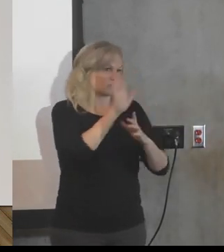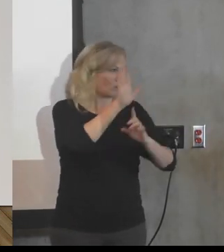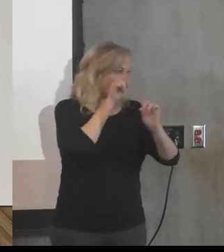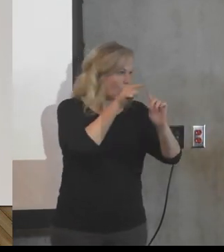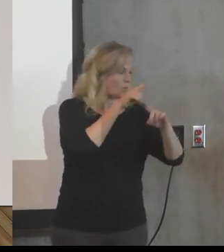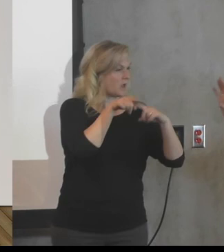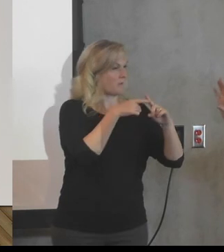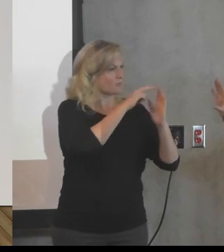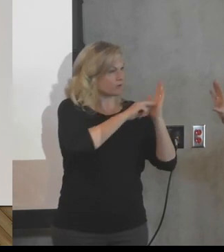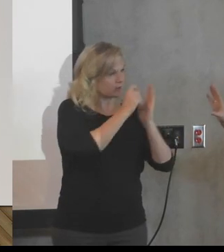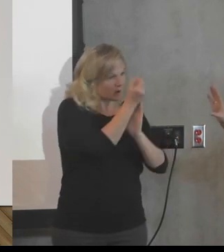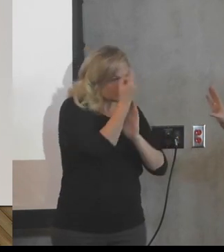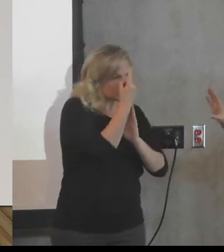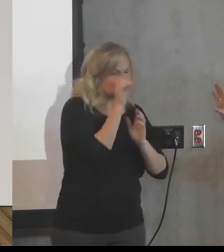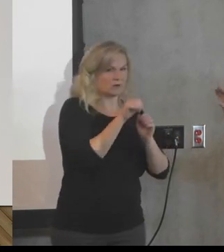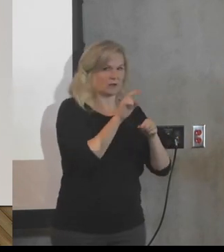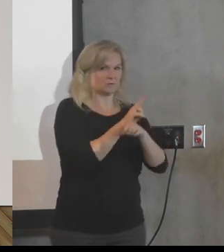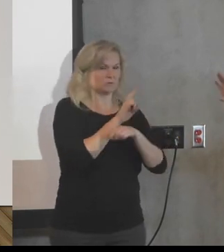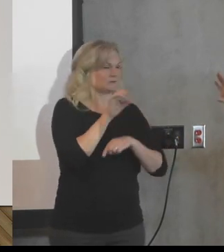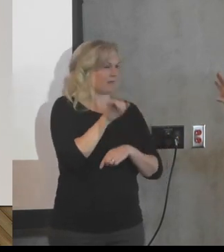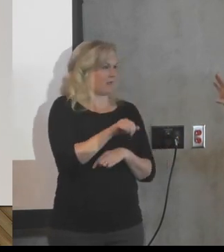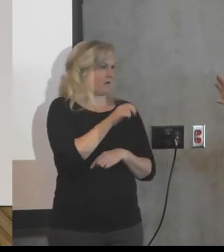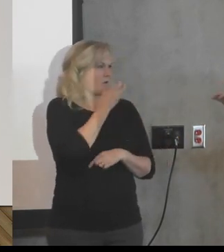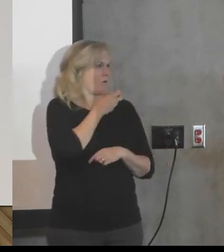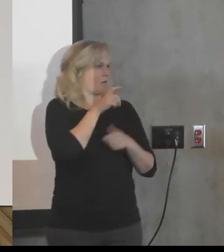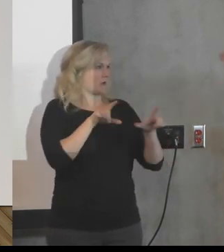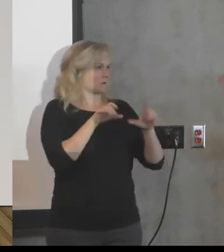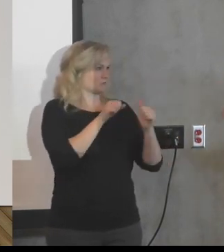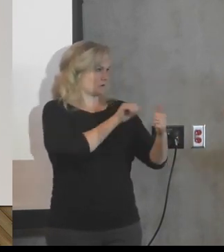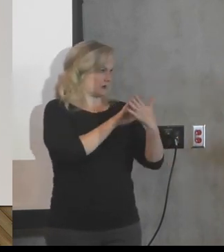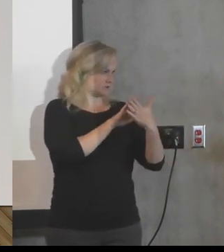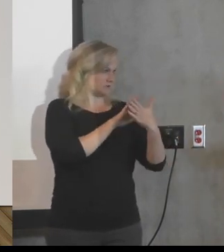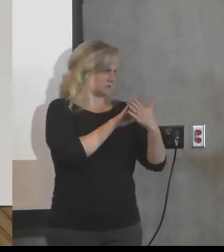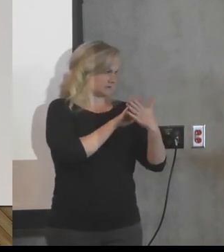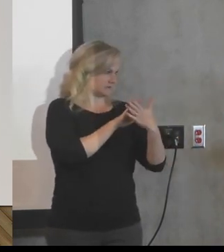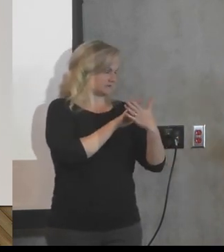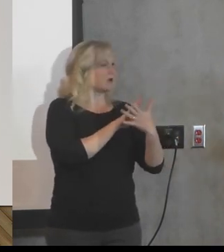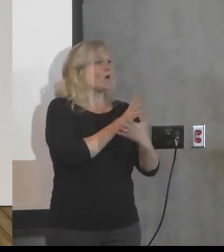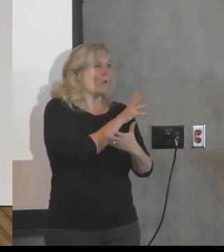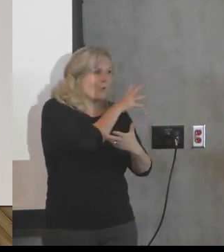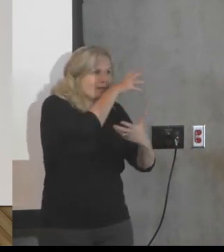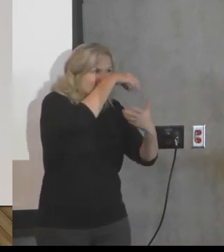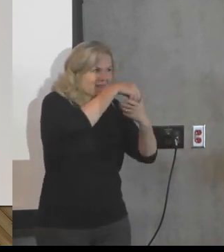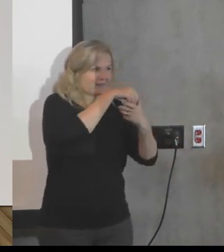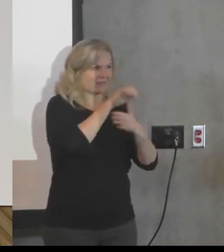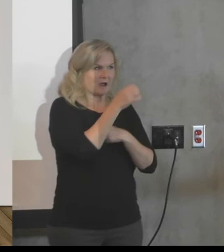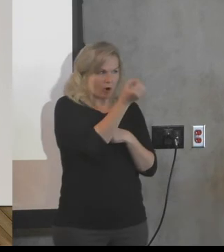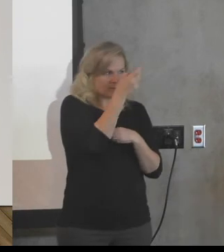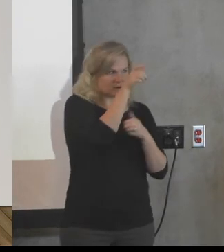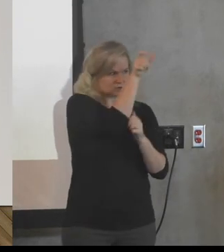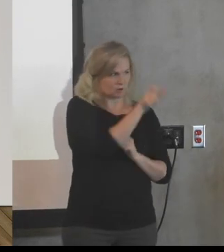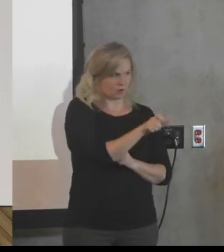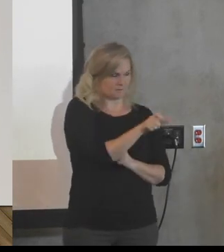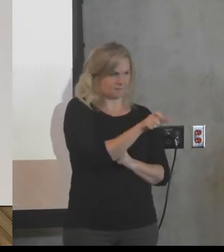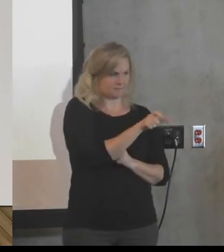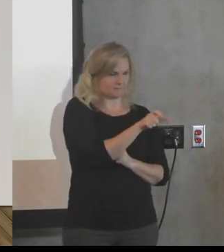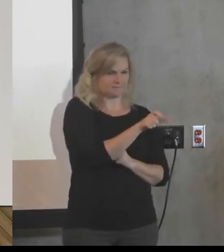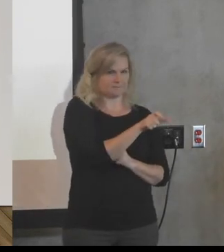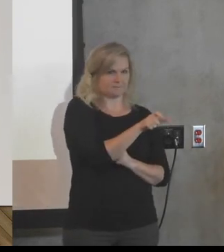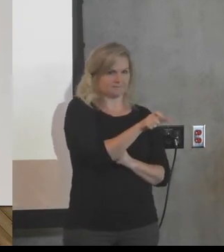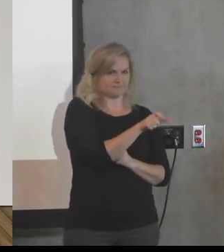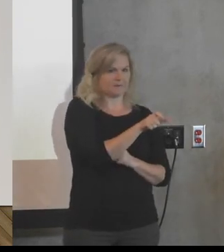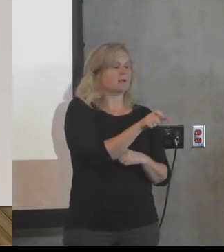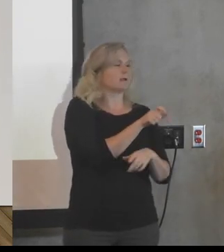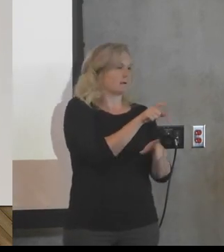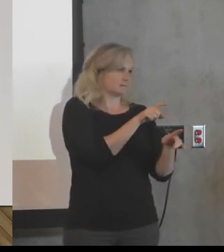use the oral language strategies we'll tell you about in that comprehension column. And same for accuracy, fluency,